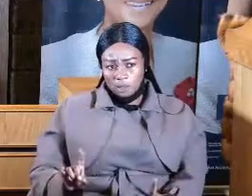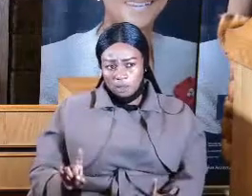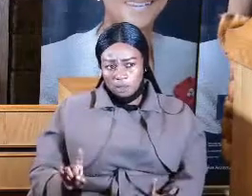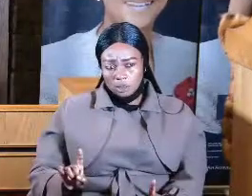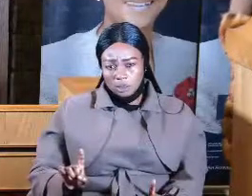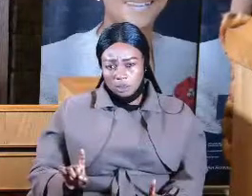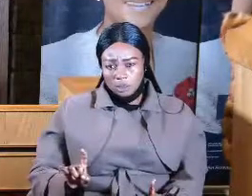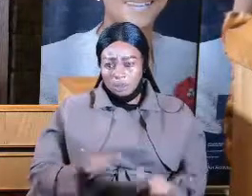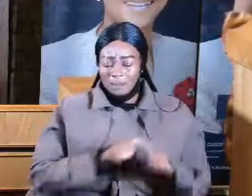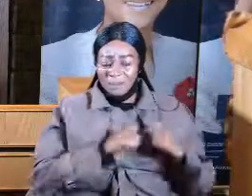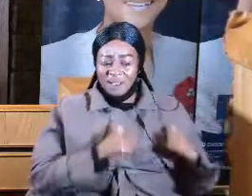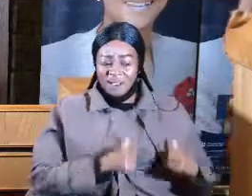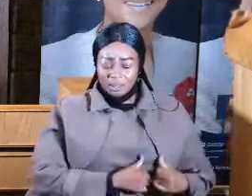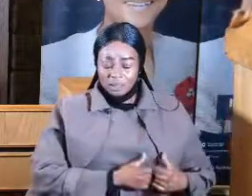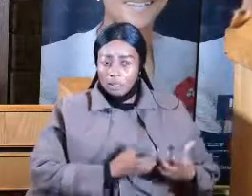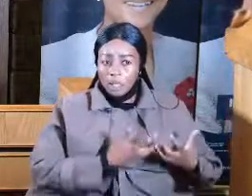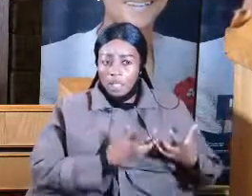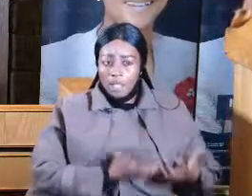my heart is heavy.